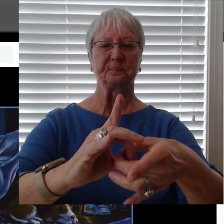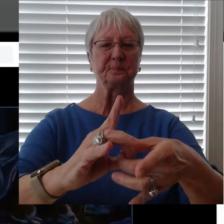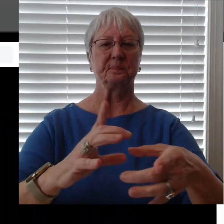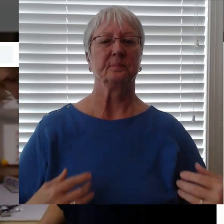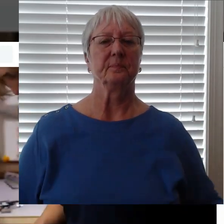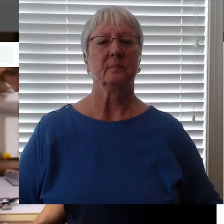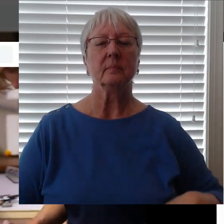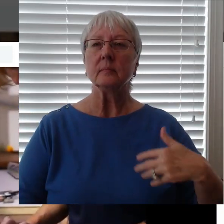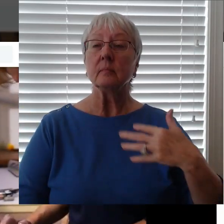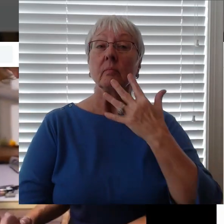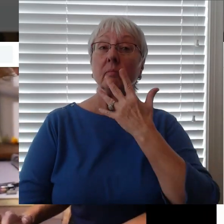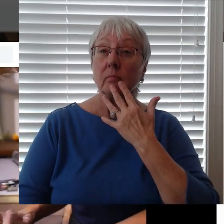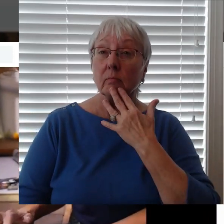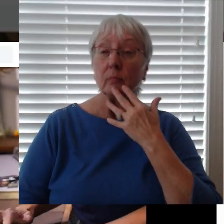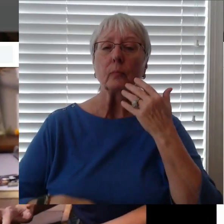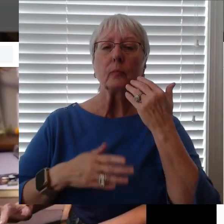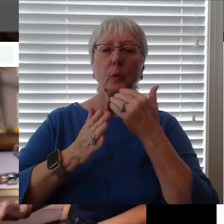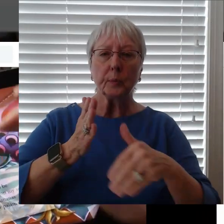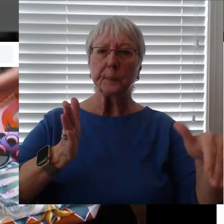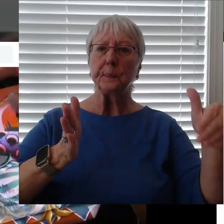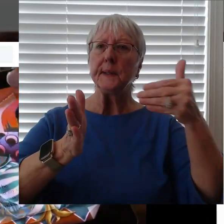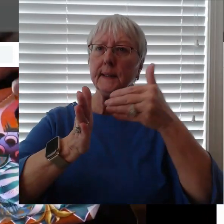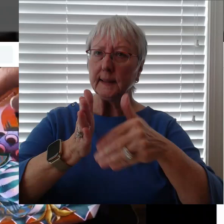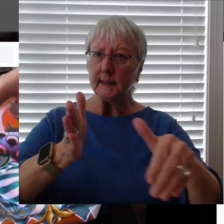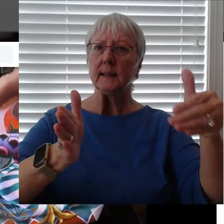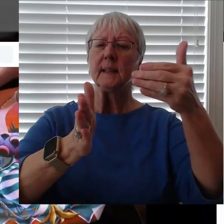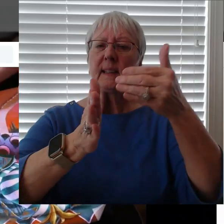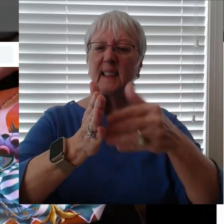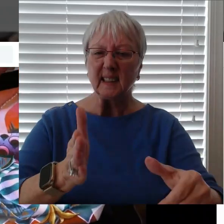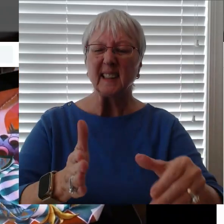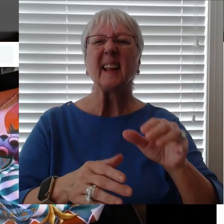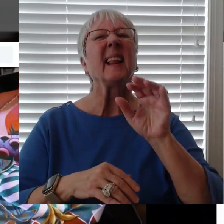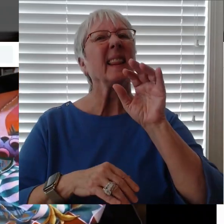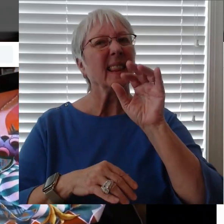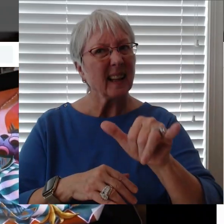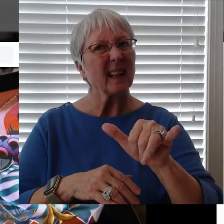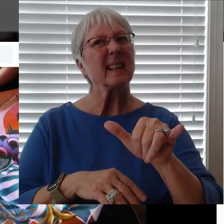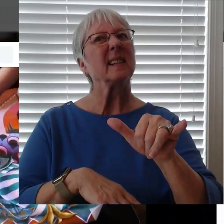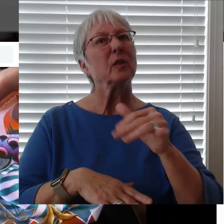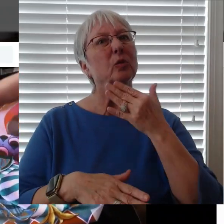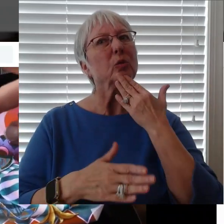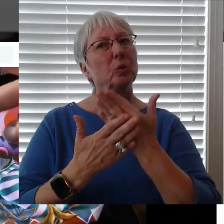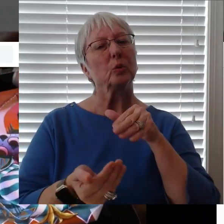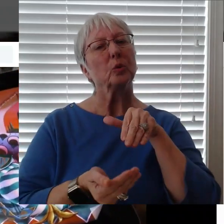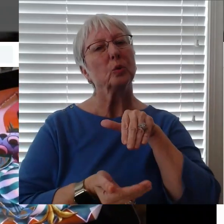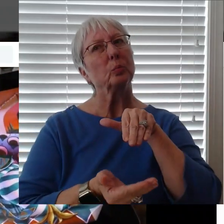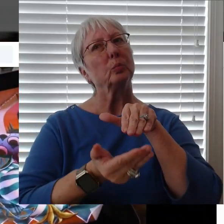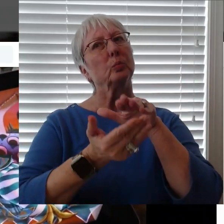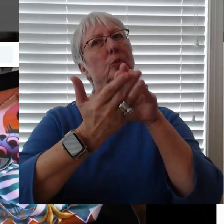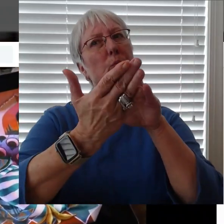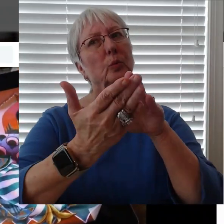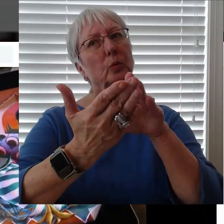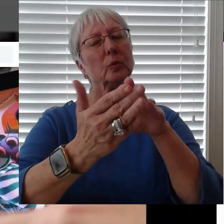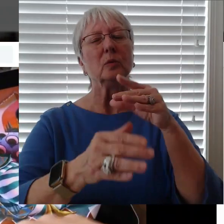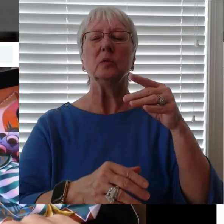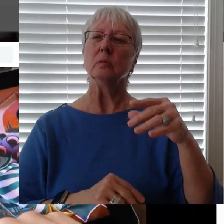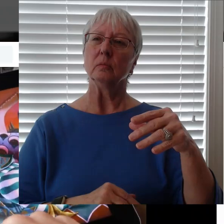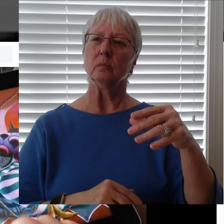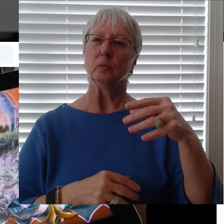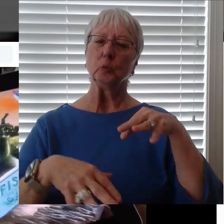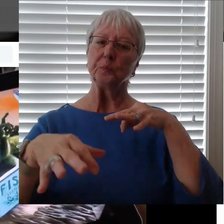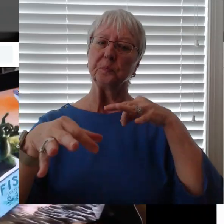Color that repeats in a rhythm is a common device used to clue the viewer in to an important element in a series of images, either